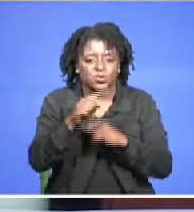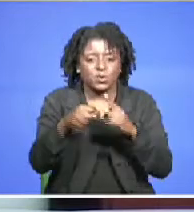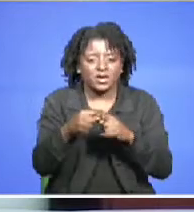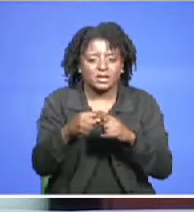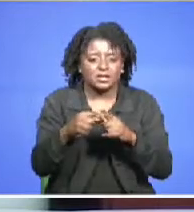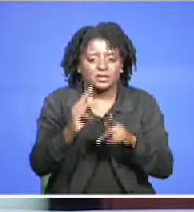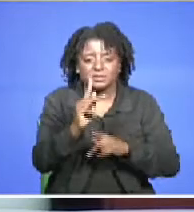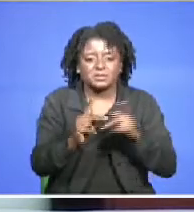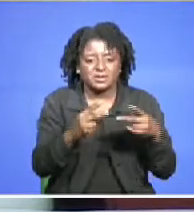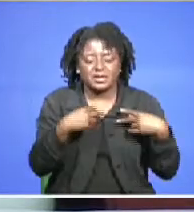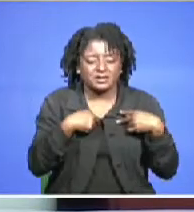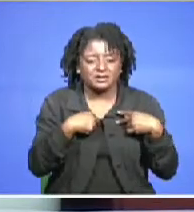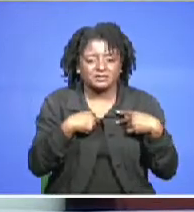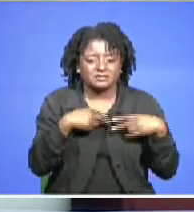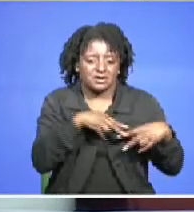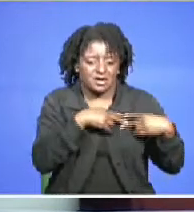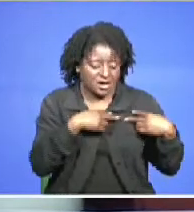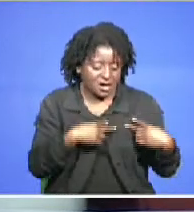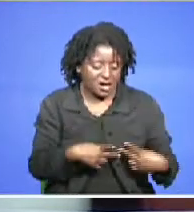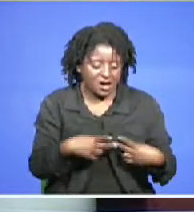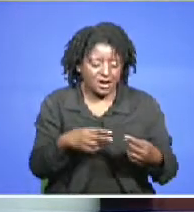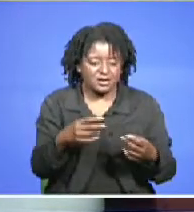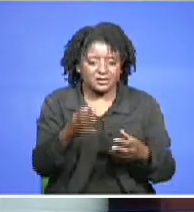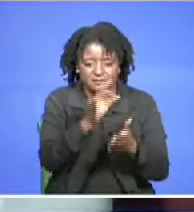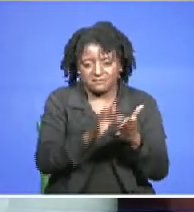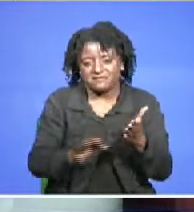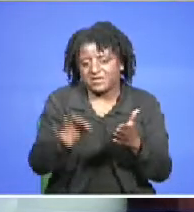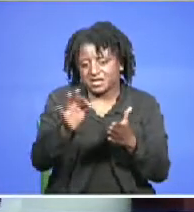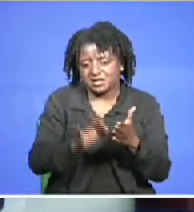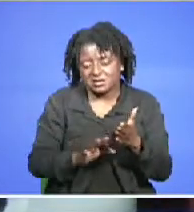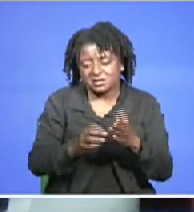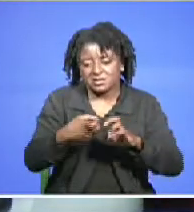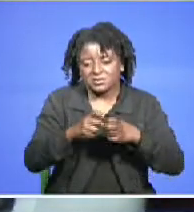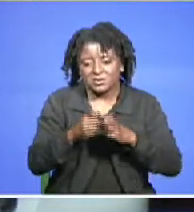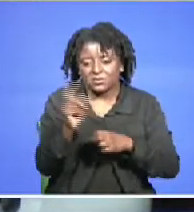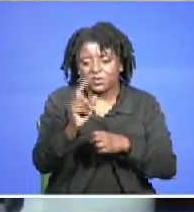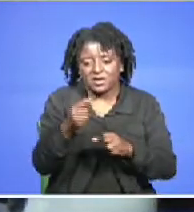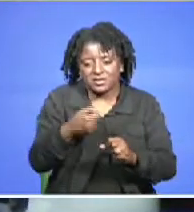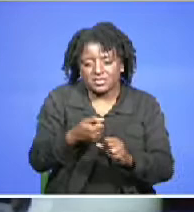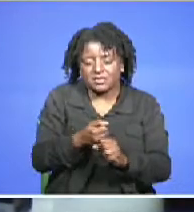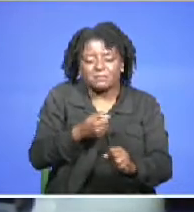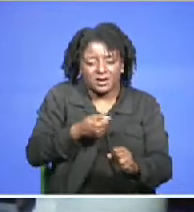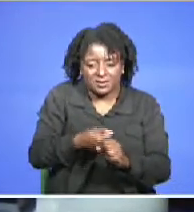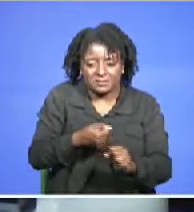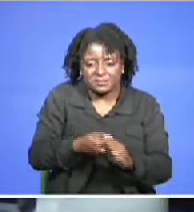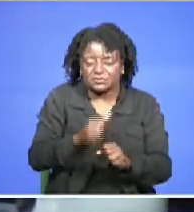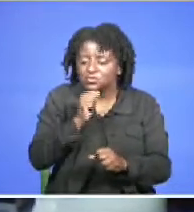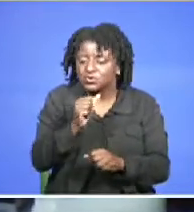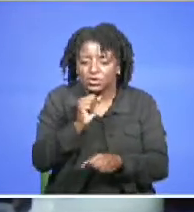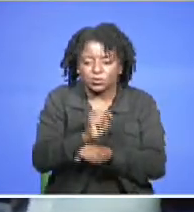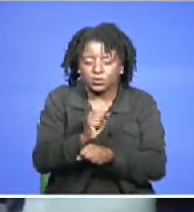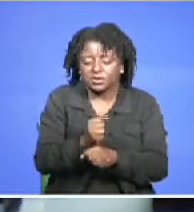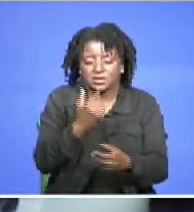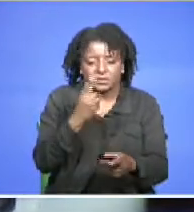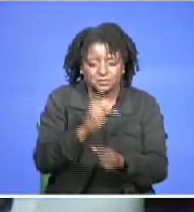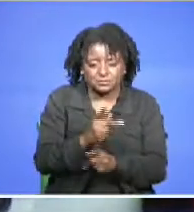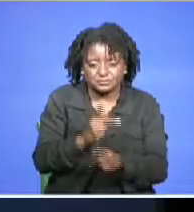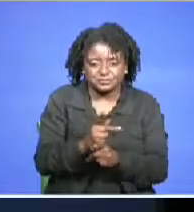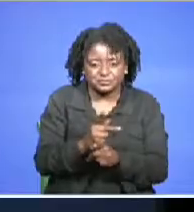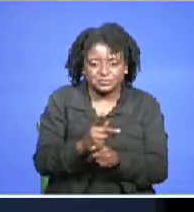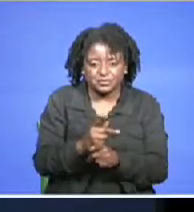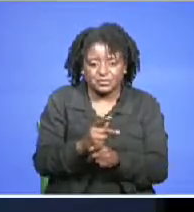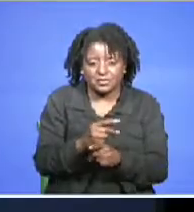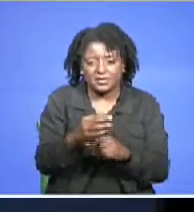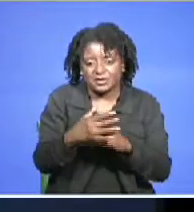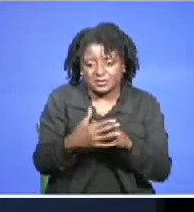failure, it speaks to the problem where the pump isn't working efficiently, and so blood